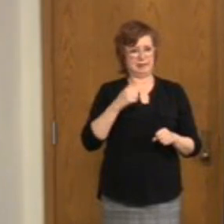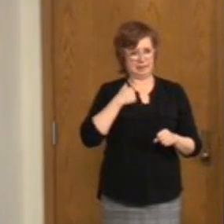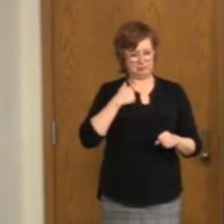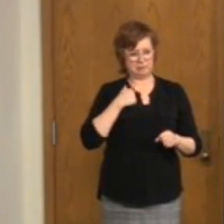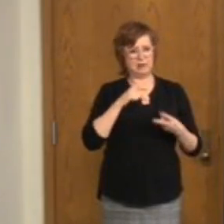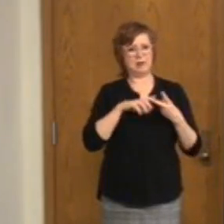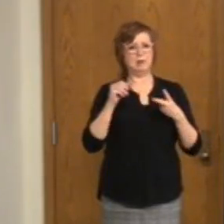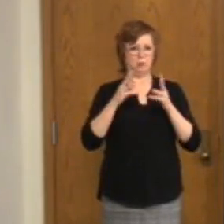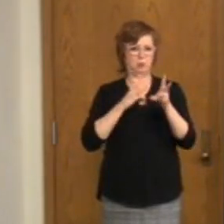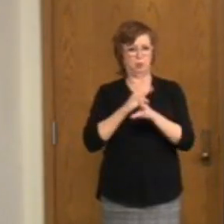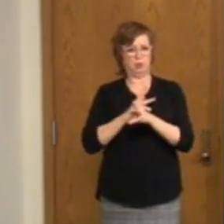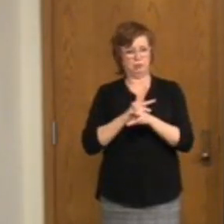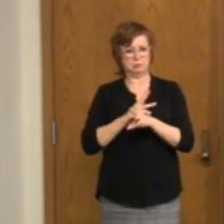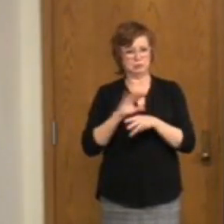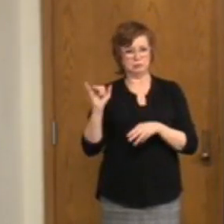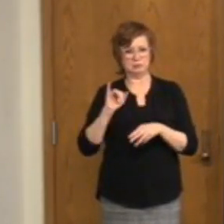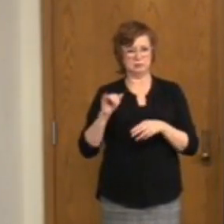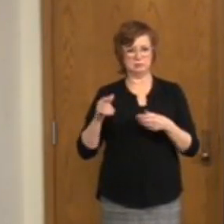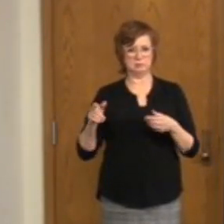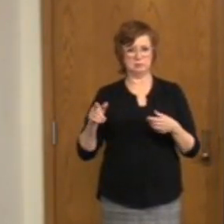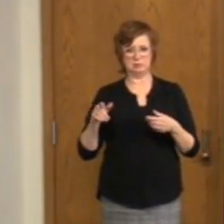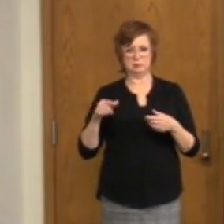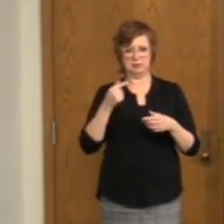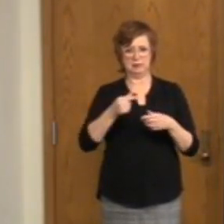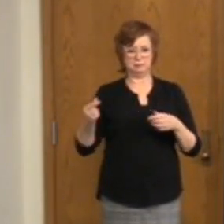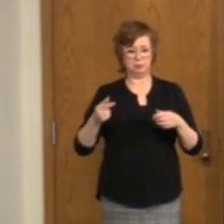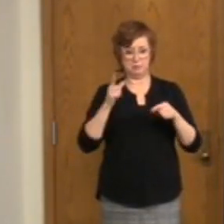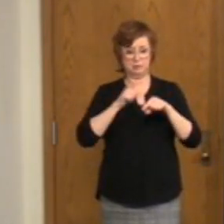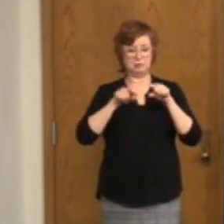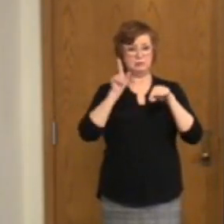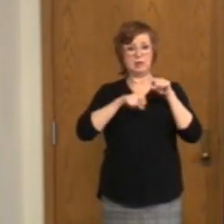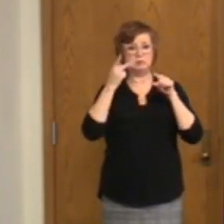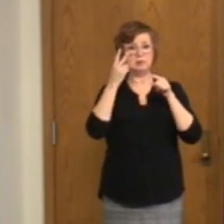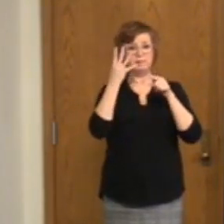and to what level and when our government and our